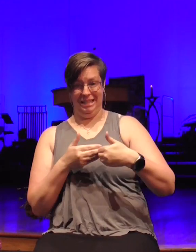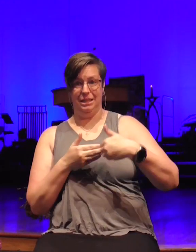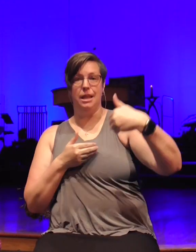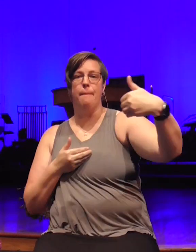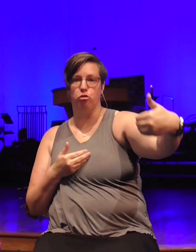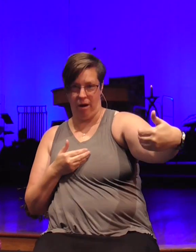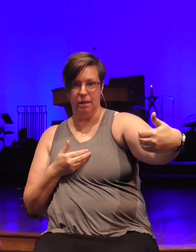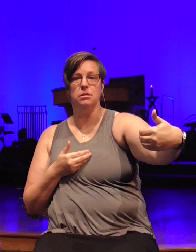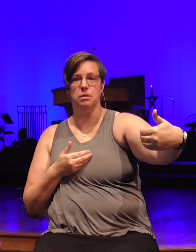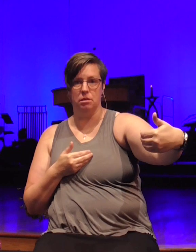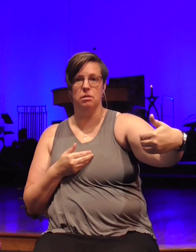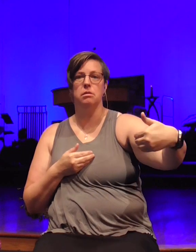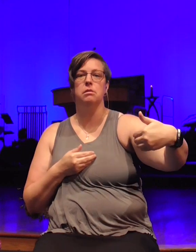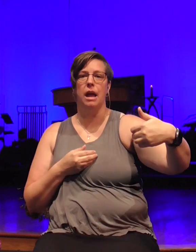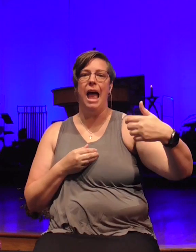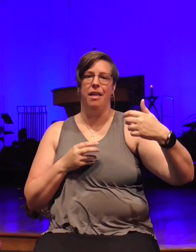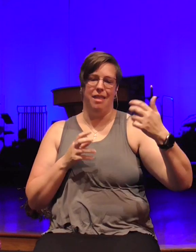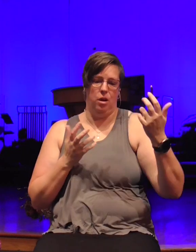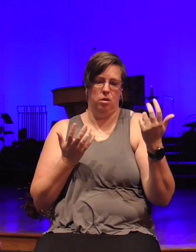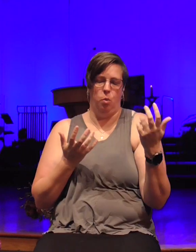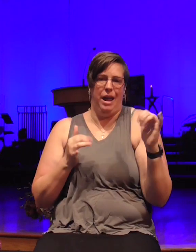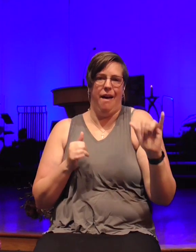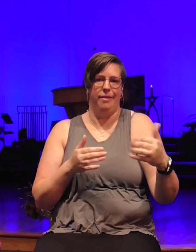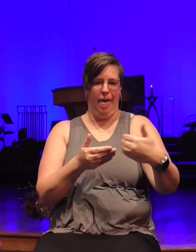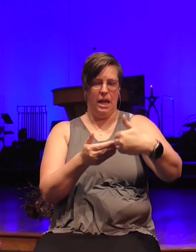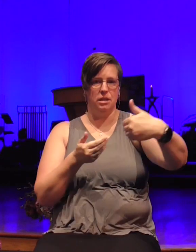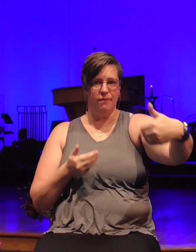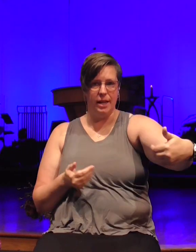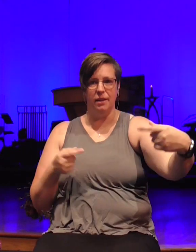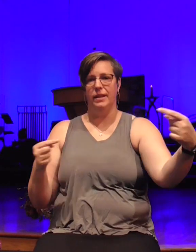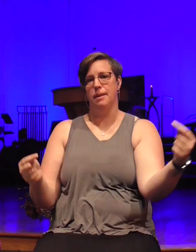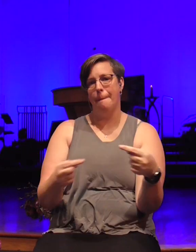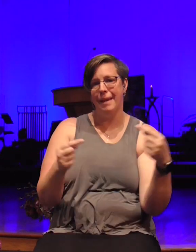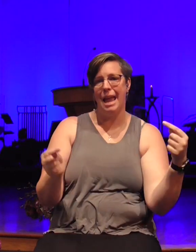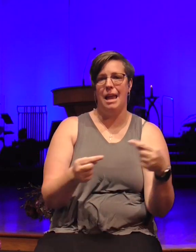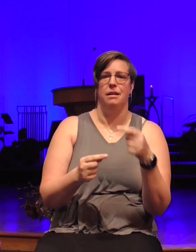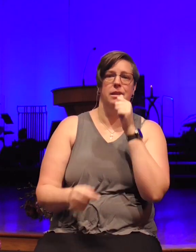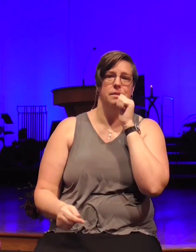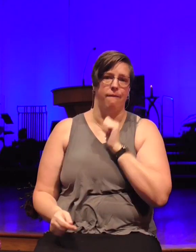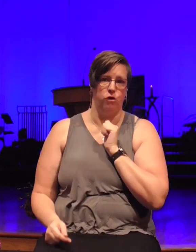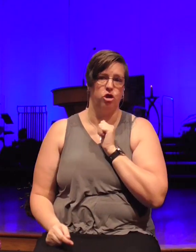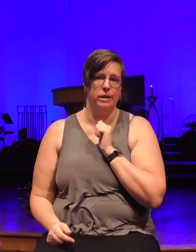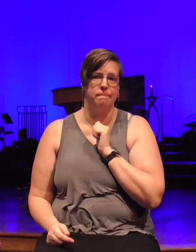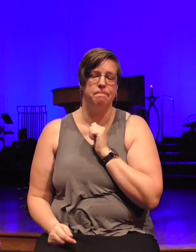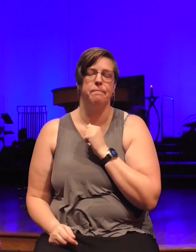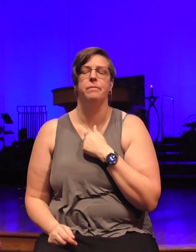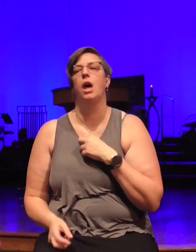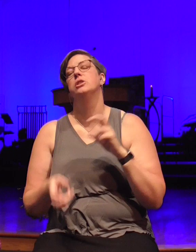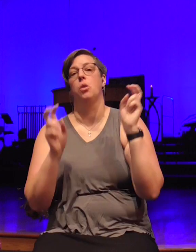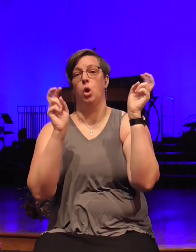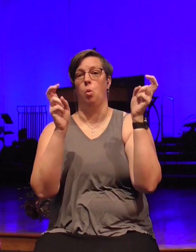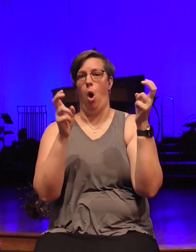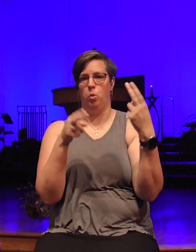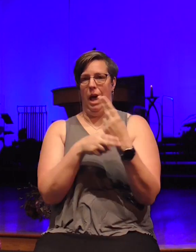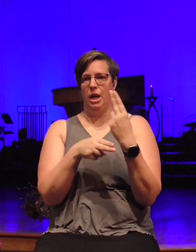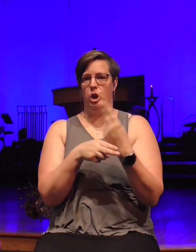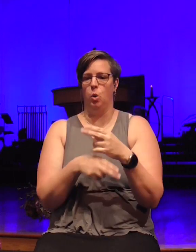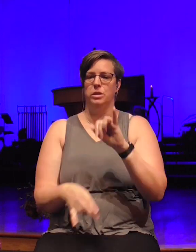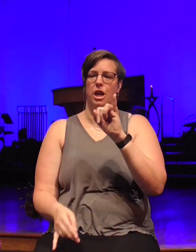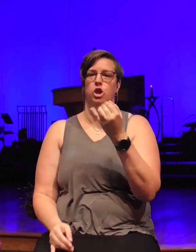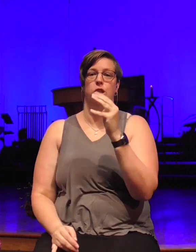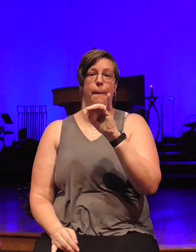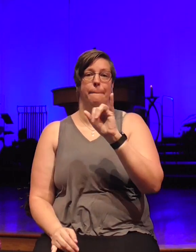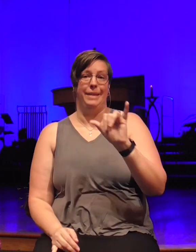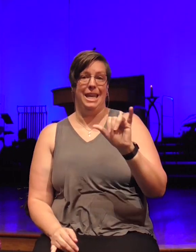we fall into divisiveness. And we fall into pain and suffering. The quote I used for this one is Jimmy Carter.